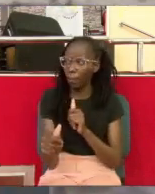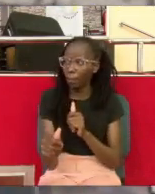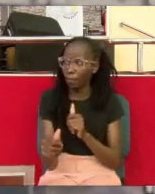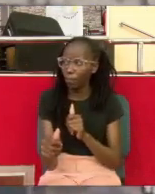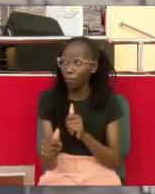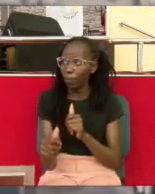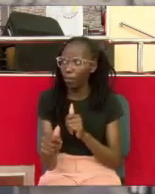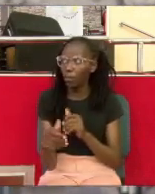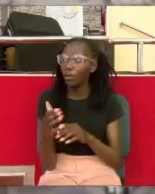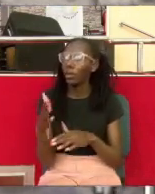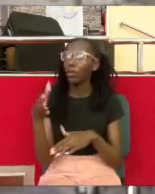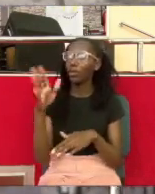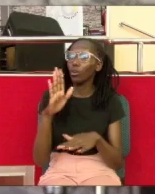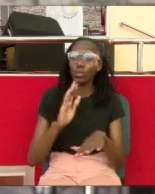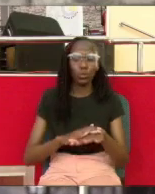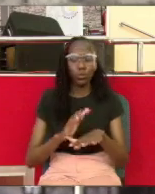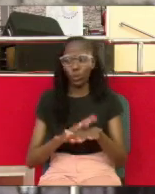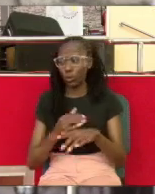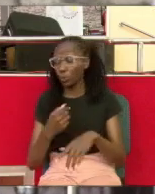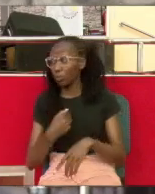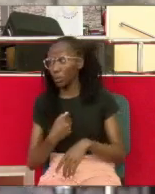He has been a good God to me.